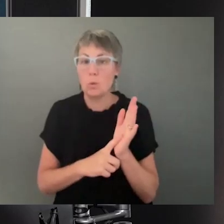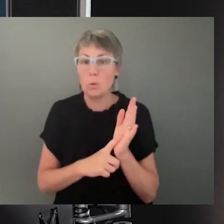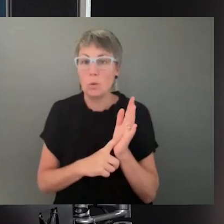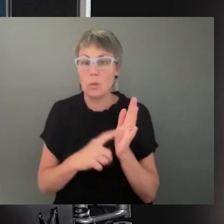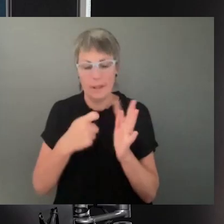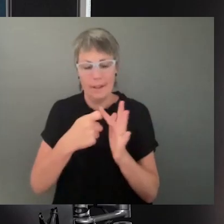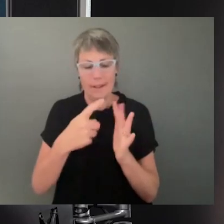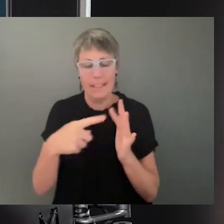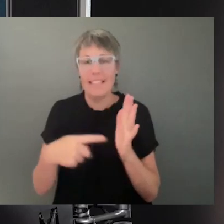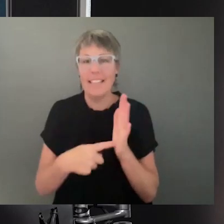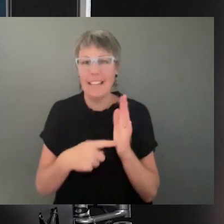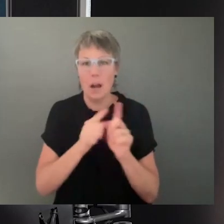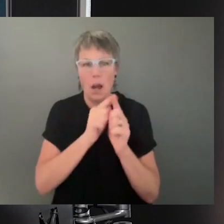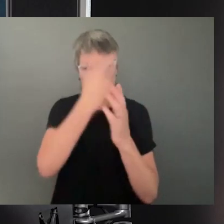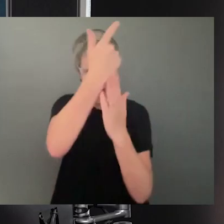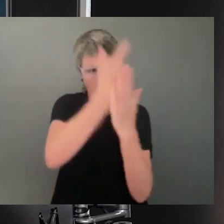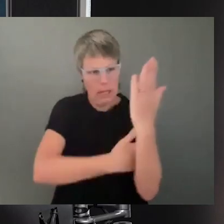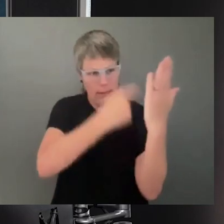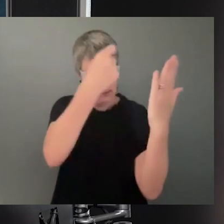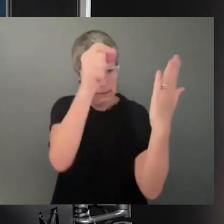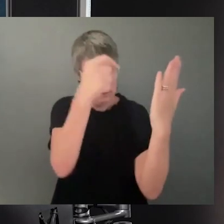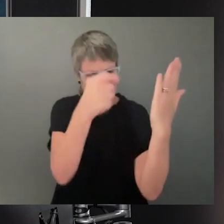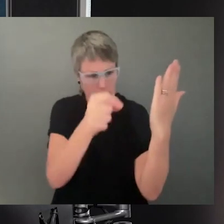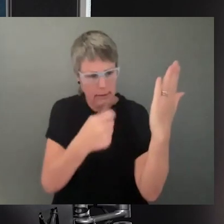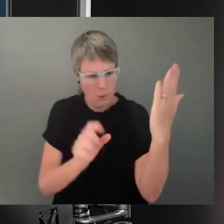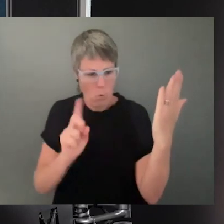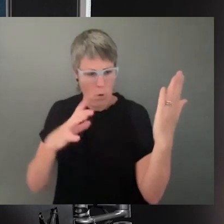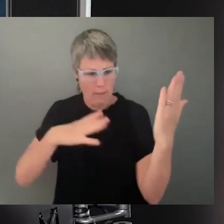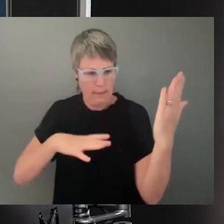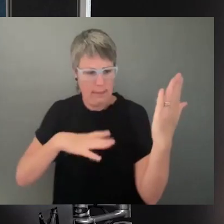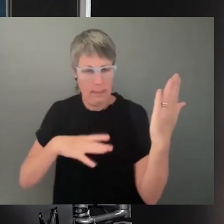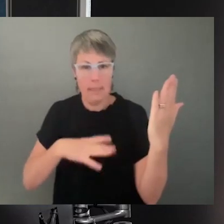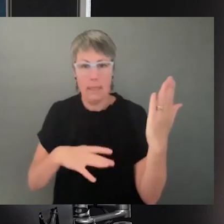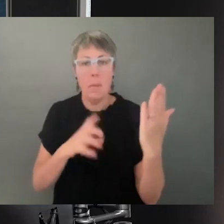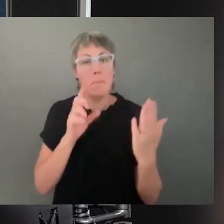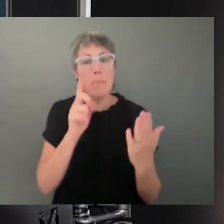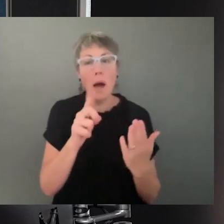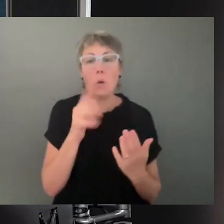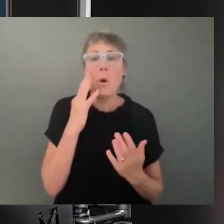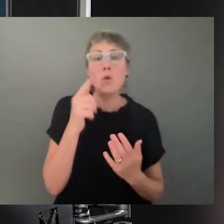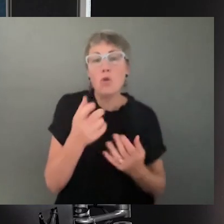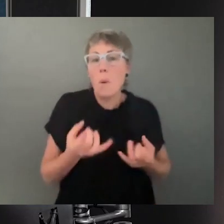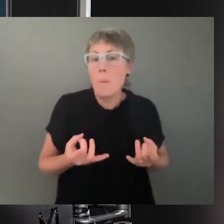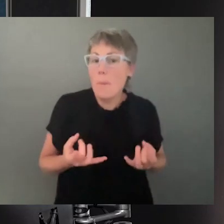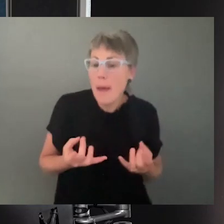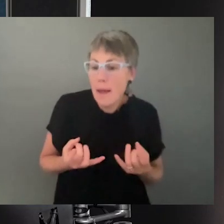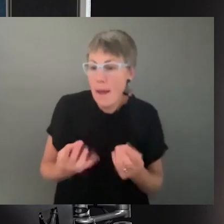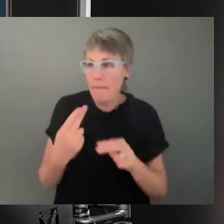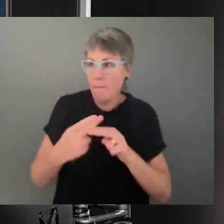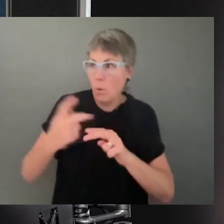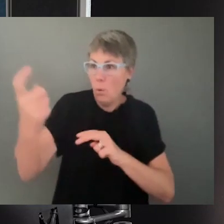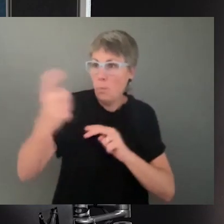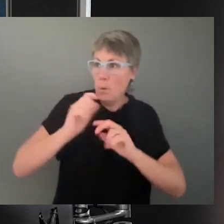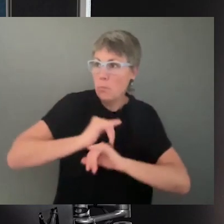tools to help that to happen, the Person-Centered Emergency Preparedness Toolkit in particular. But I think it's really important to recognize that people